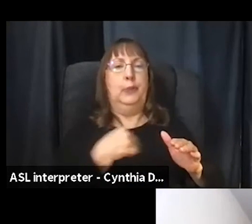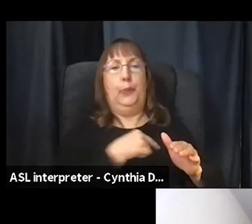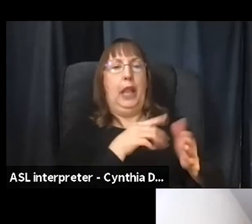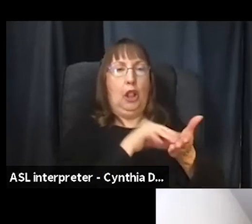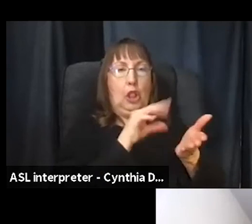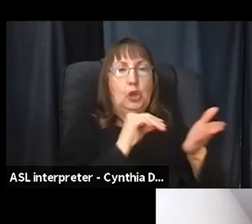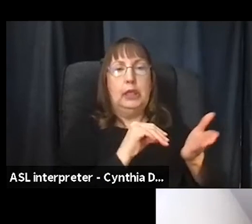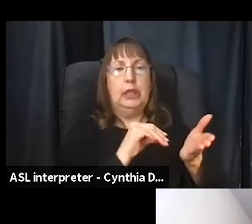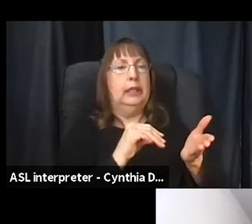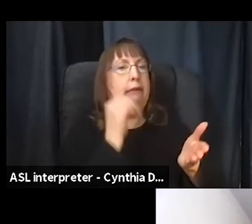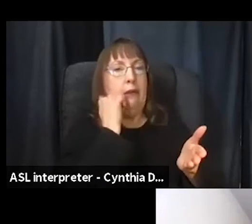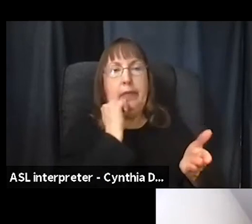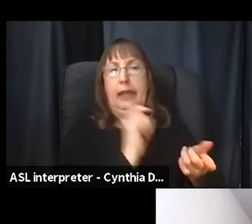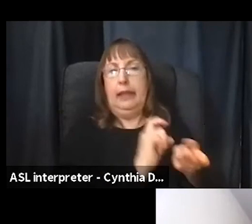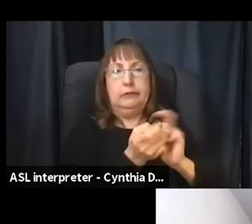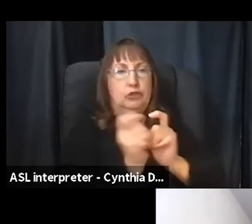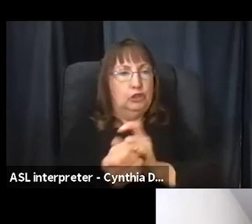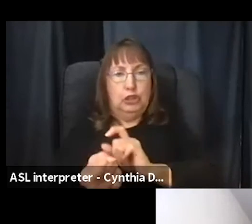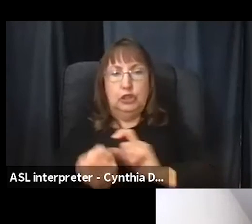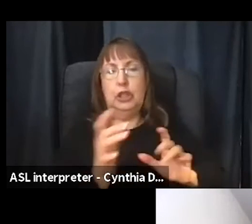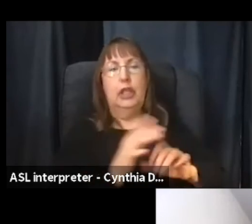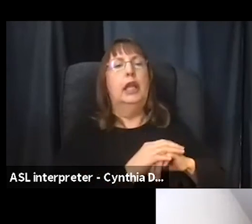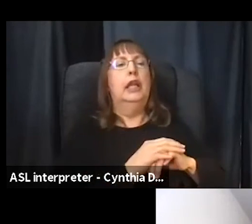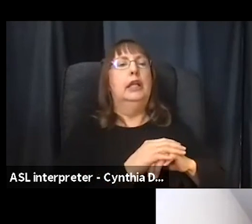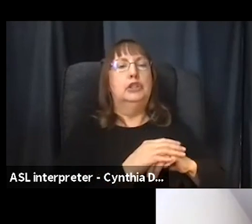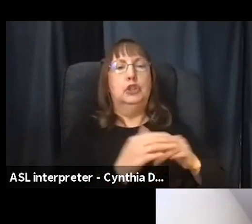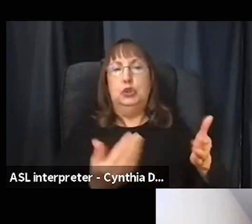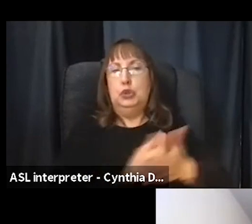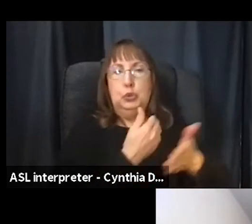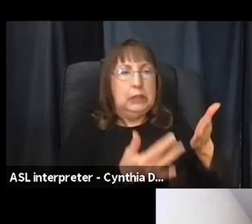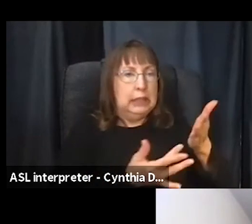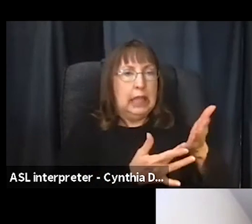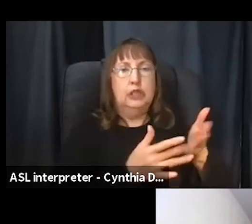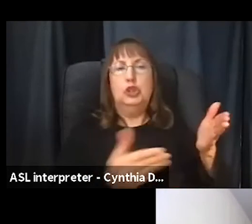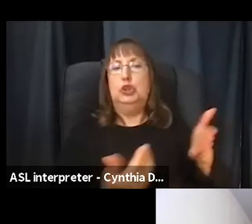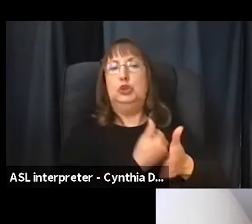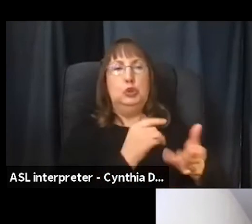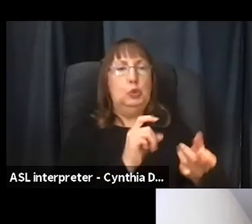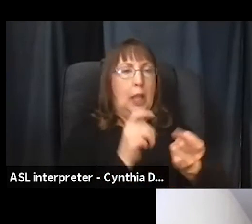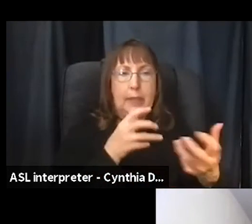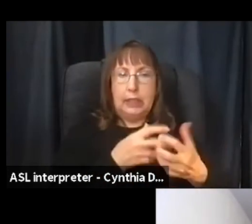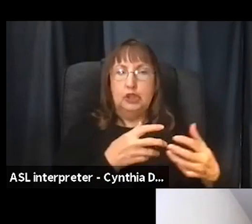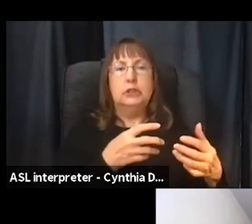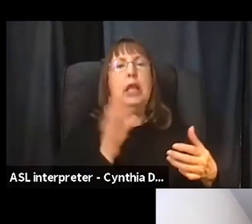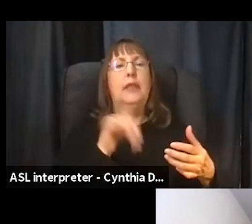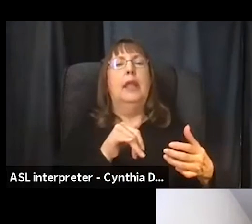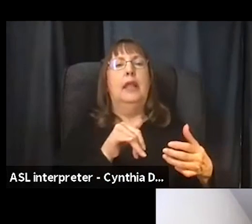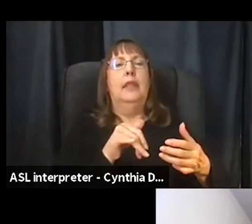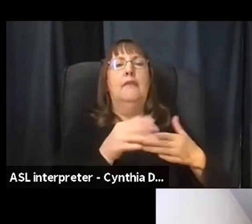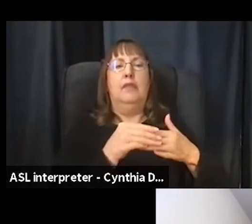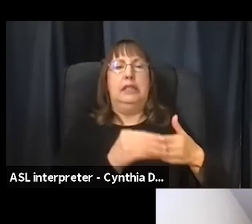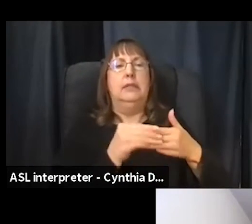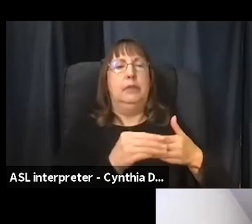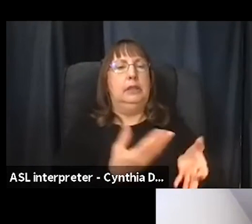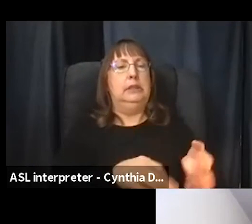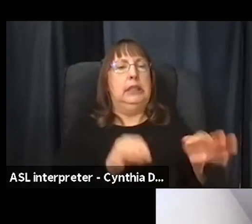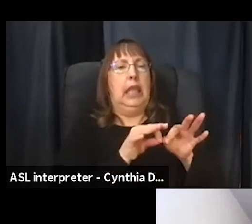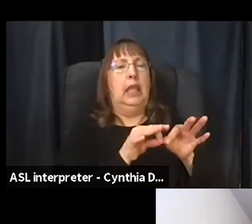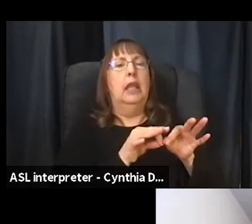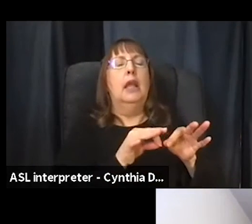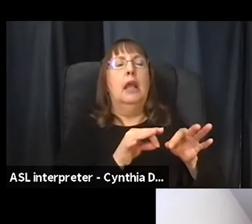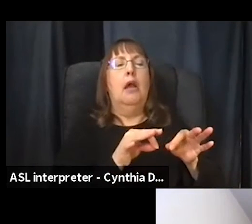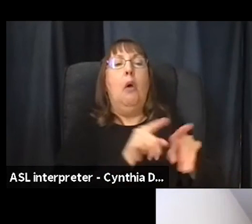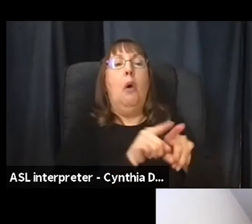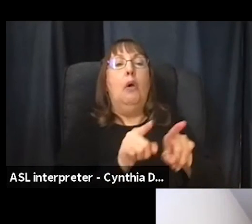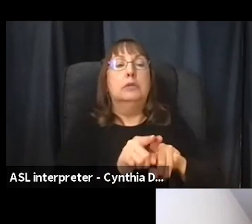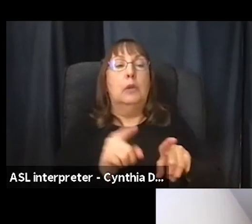change every day, accommodations, new technologies come out. So I think that flexibility is key. And I also, again, I think